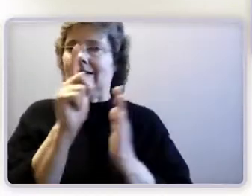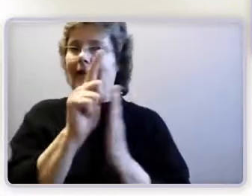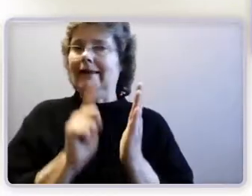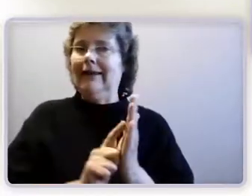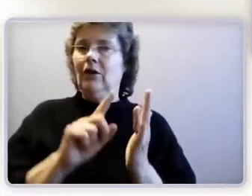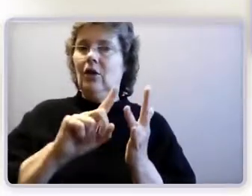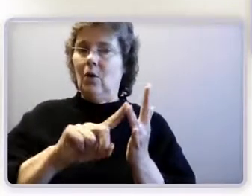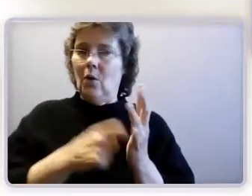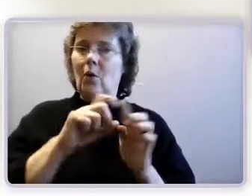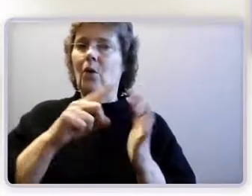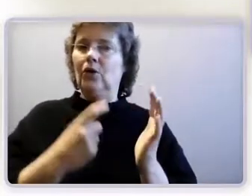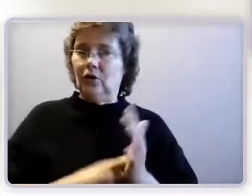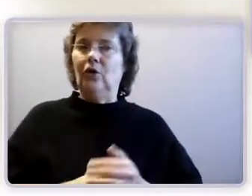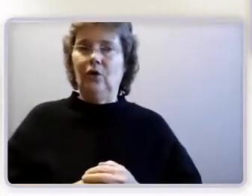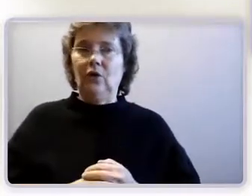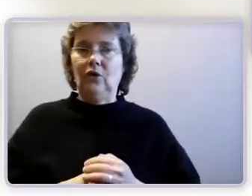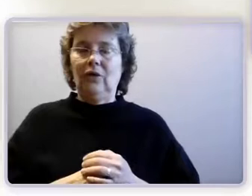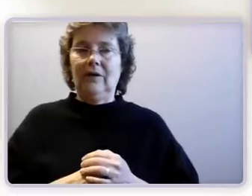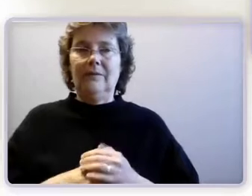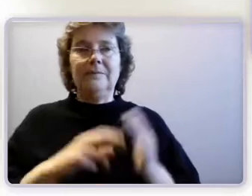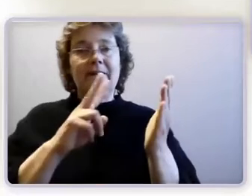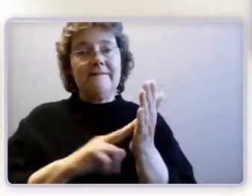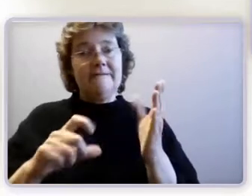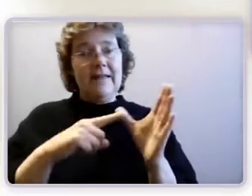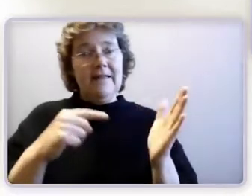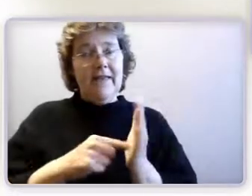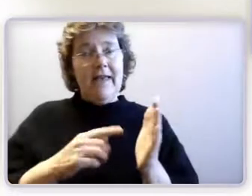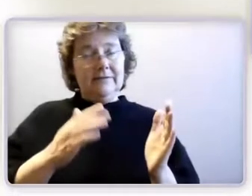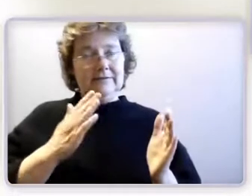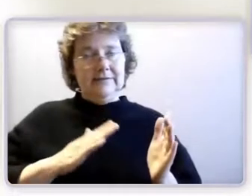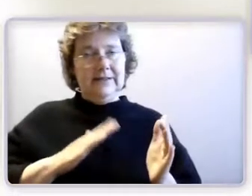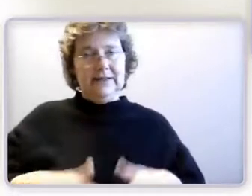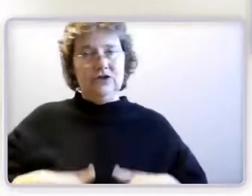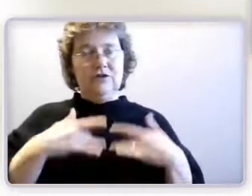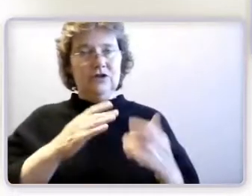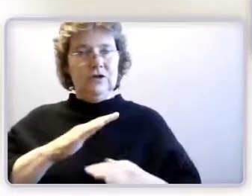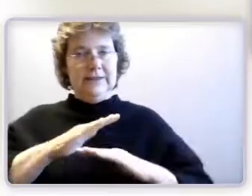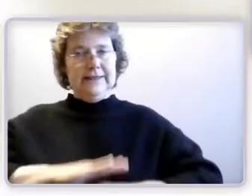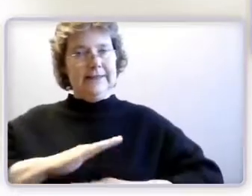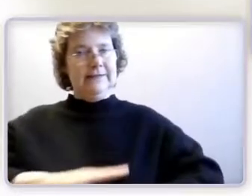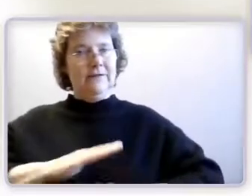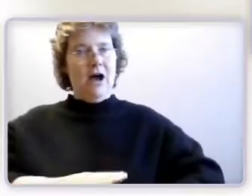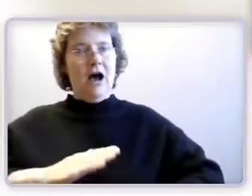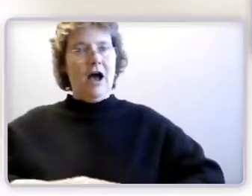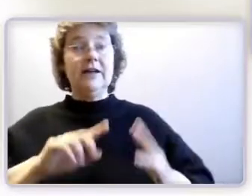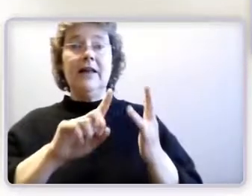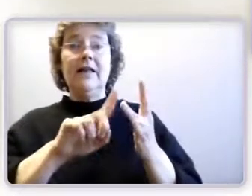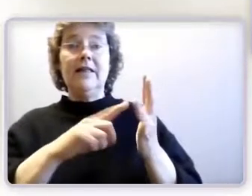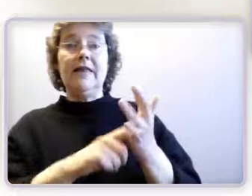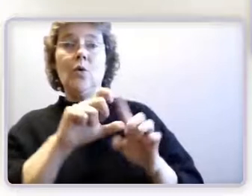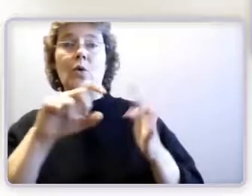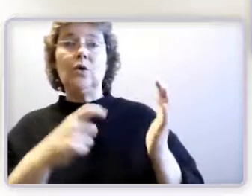thirdly, the VCAT needs to also be satisfied that the order will promote the person's personal and social